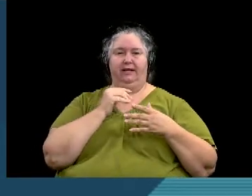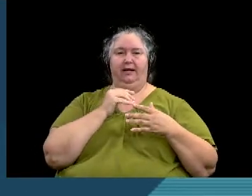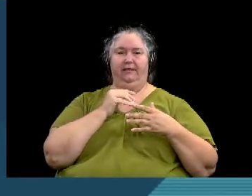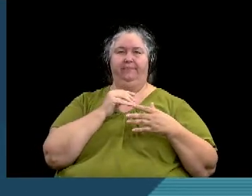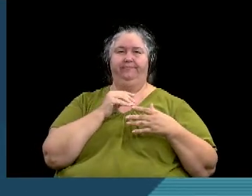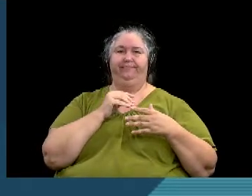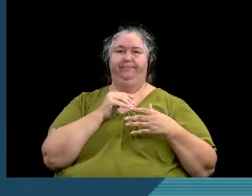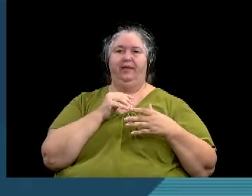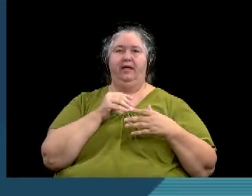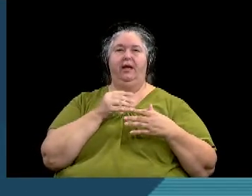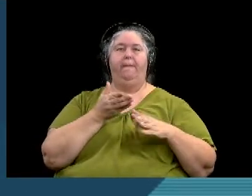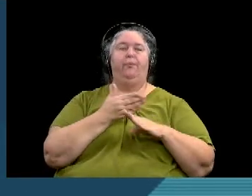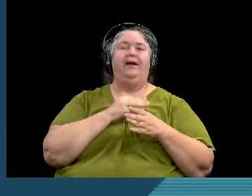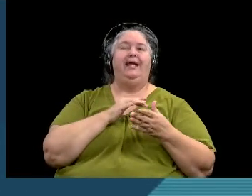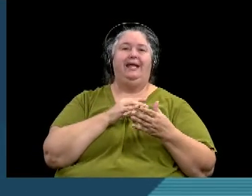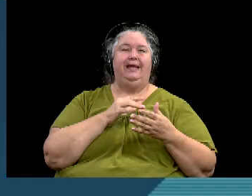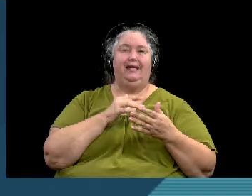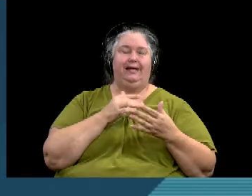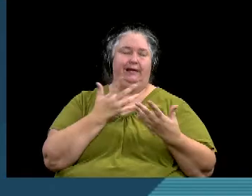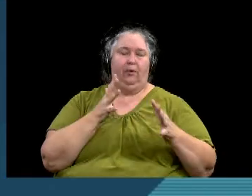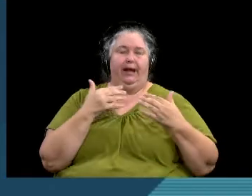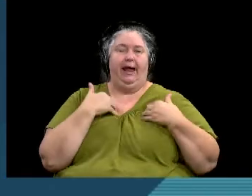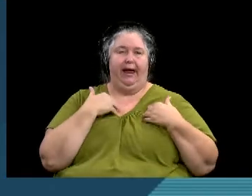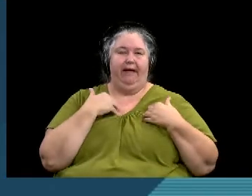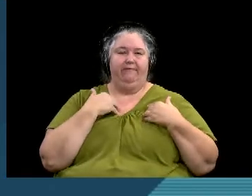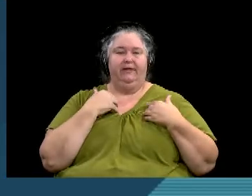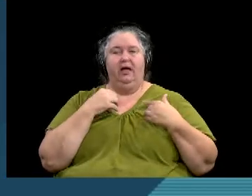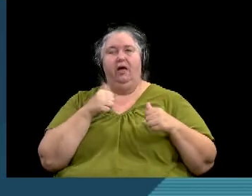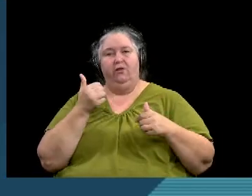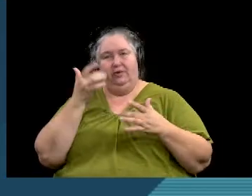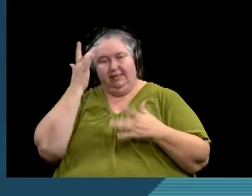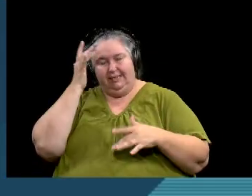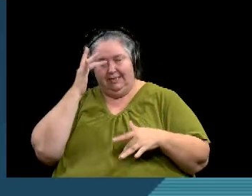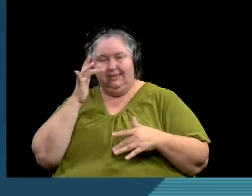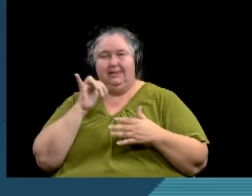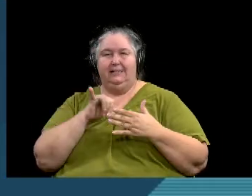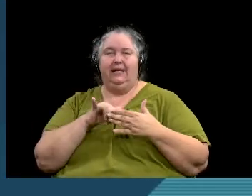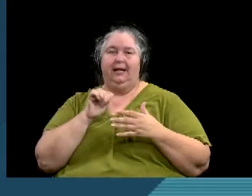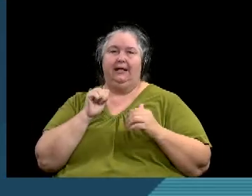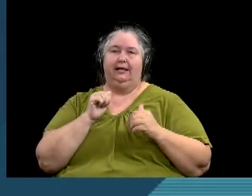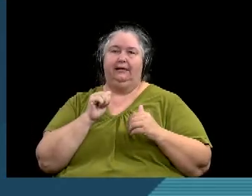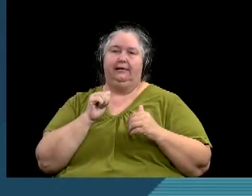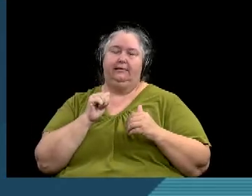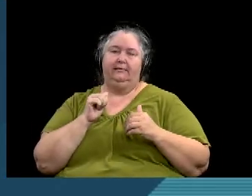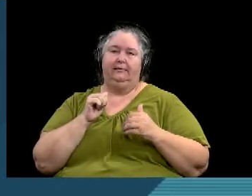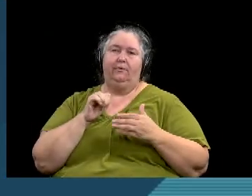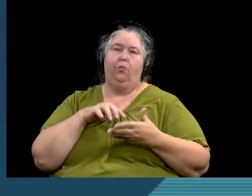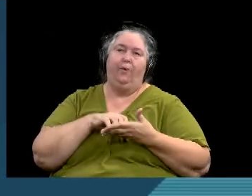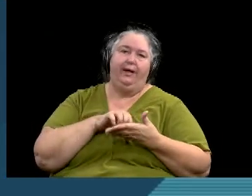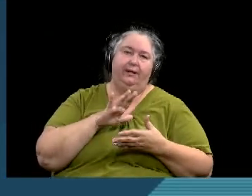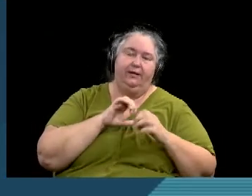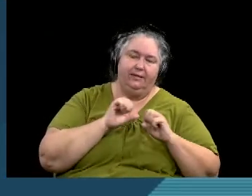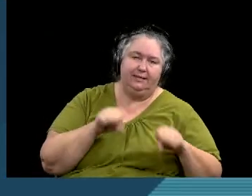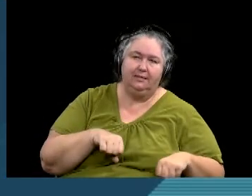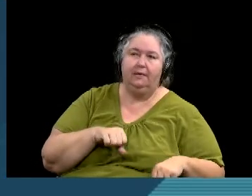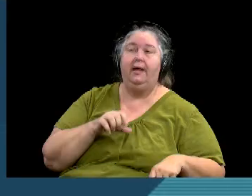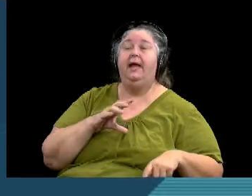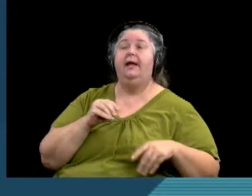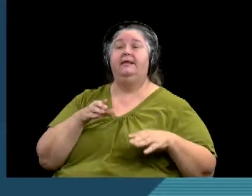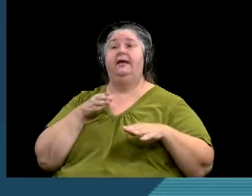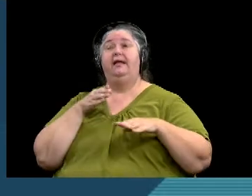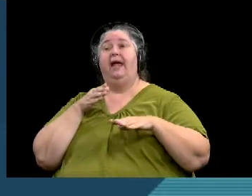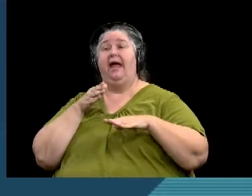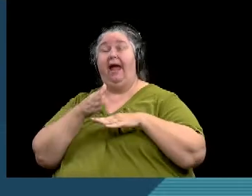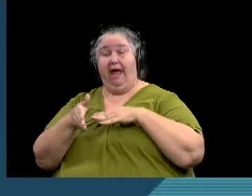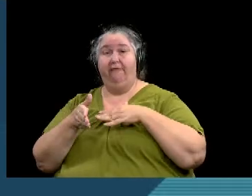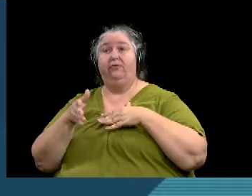to be sufficient enough to vaccinate anyone in the general public that wants to be vaccinated. Again, this is a very tentative timeline, and the specifics